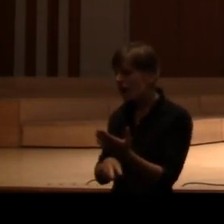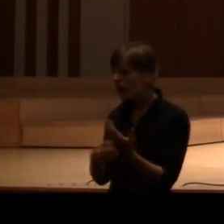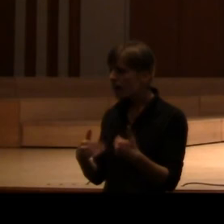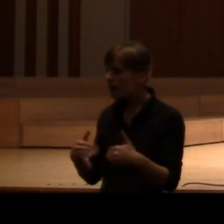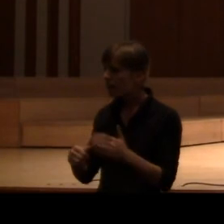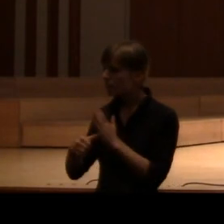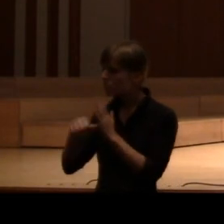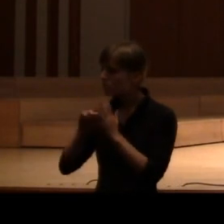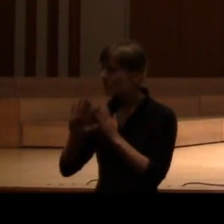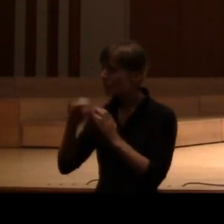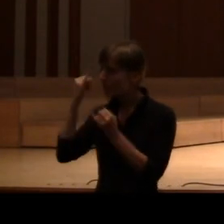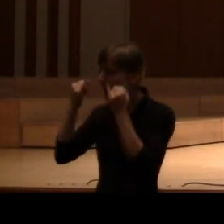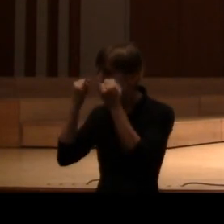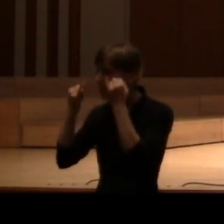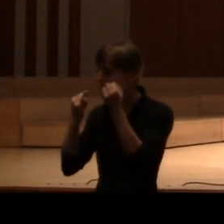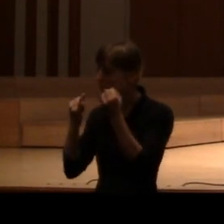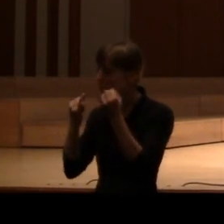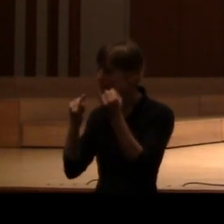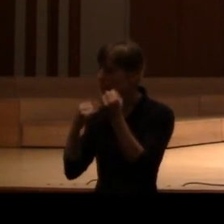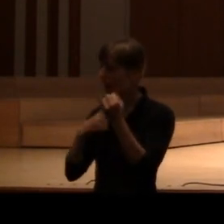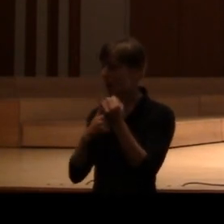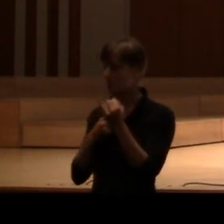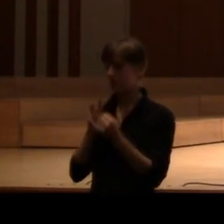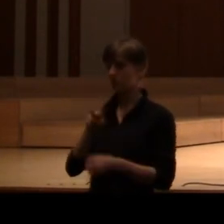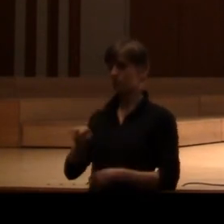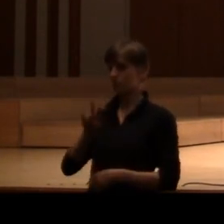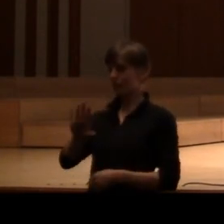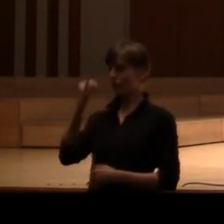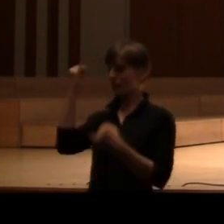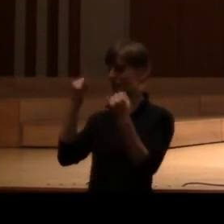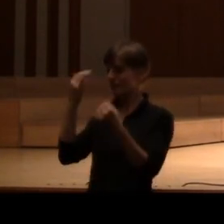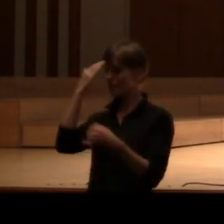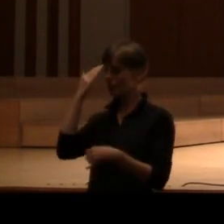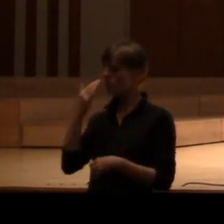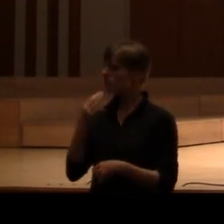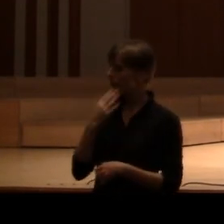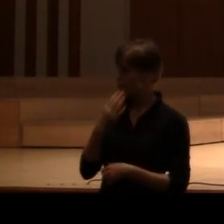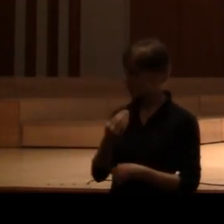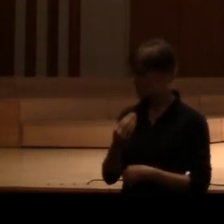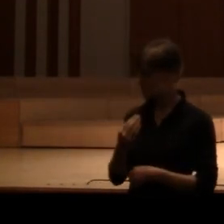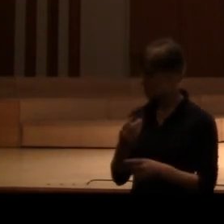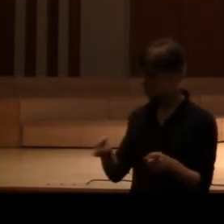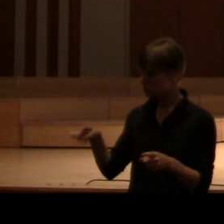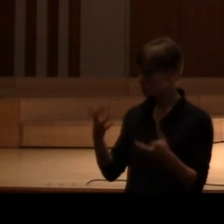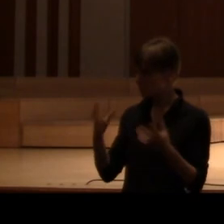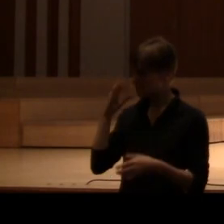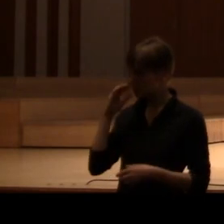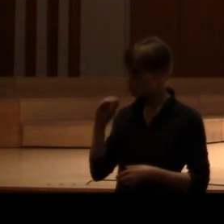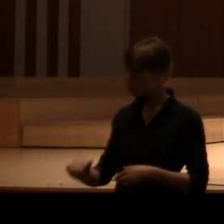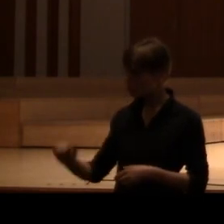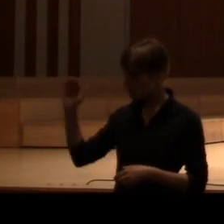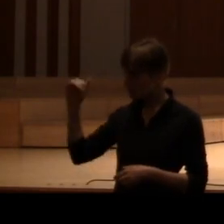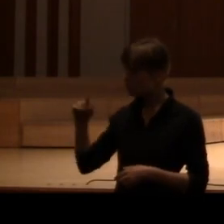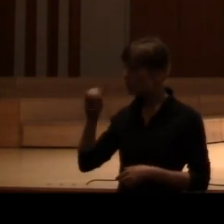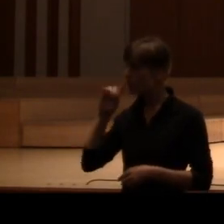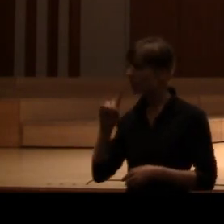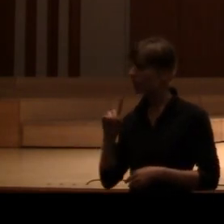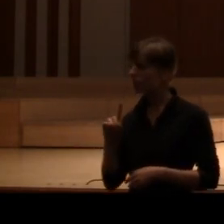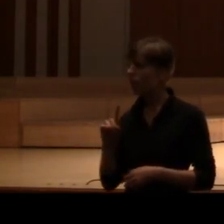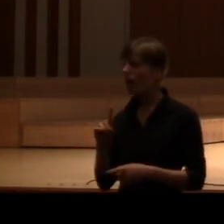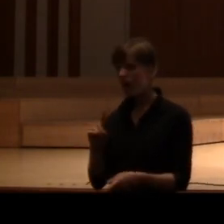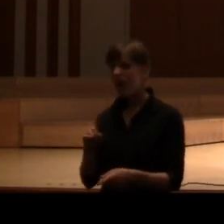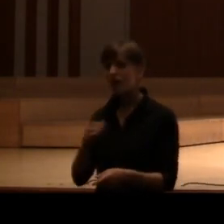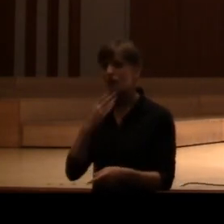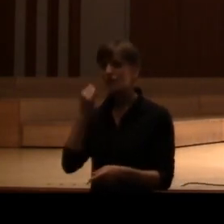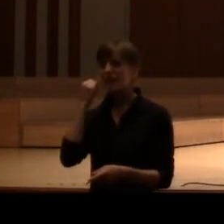through their imaginations that I was able to take, because as a 14-year-old, probably a lot of you have had this experience. As you grow up, you think, okay, that's a stupid idea,